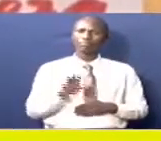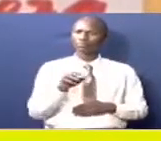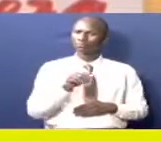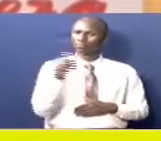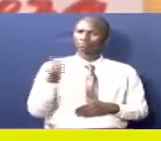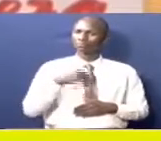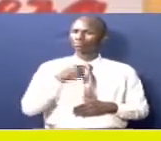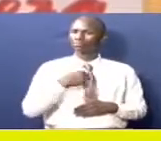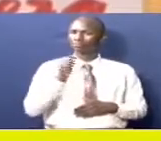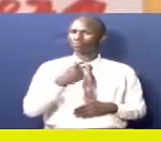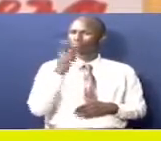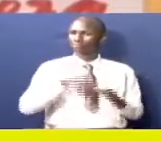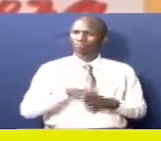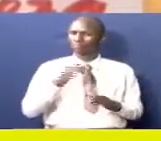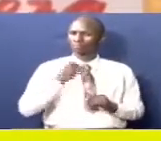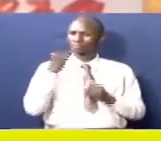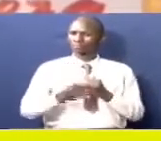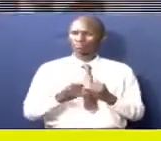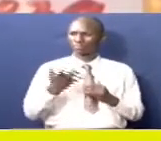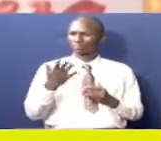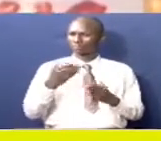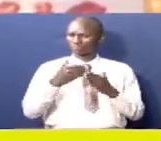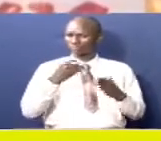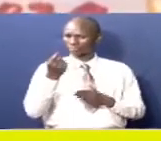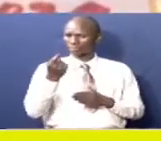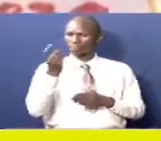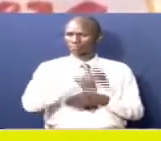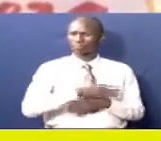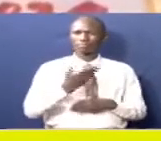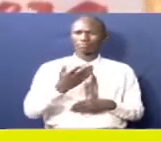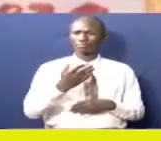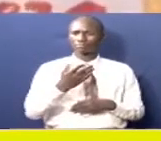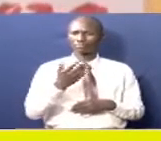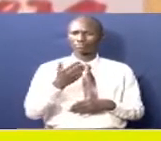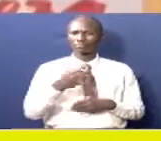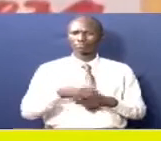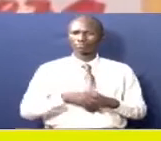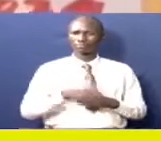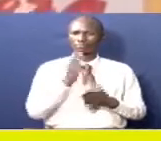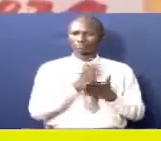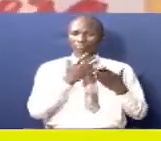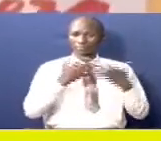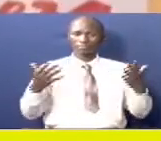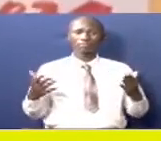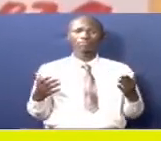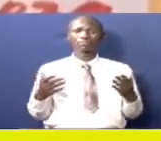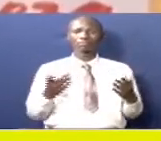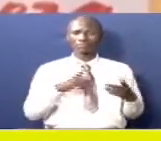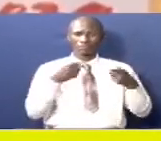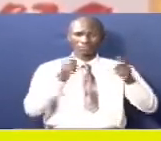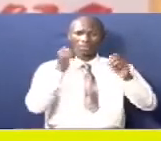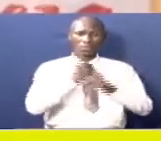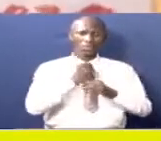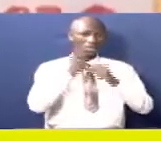can say in the last two games we did not find the back of the net. And, of course, it's something that we are trying to